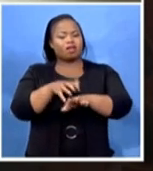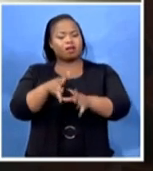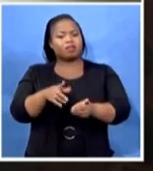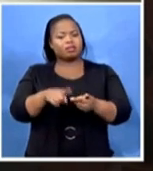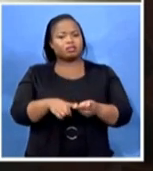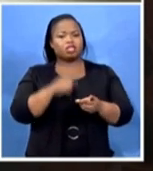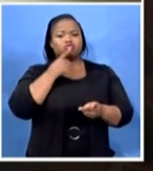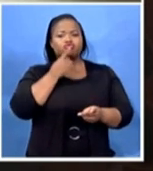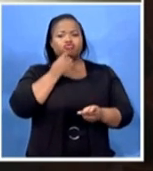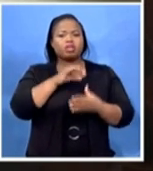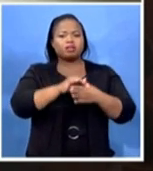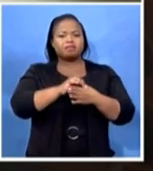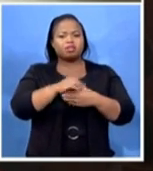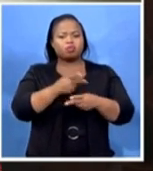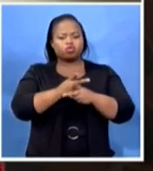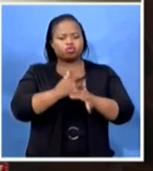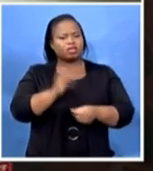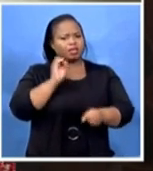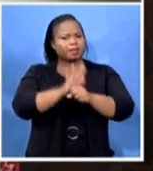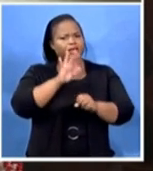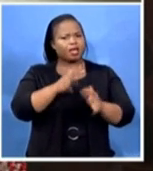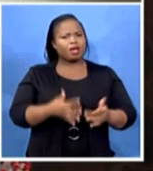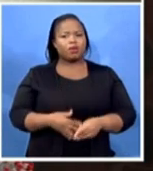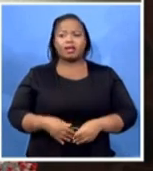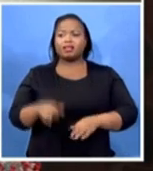Bank impacting your work even more?